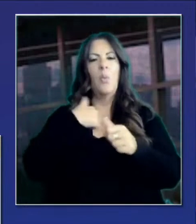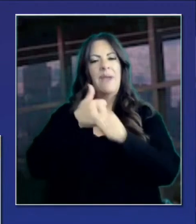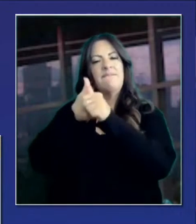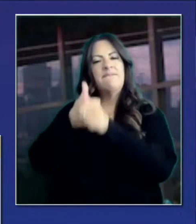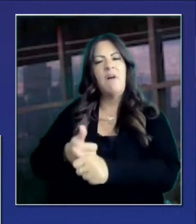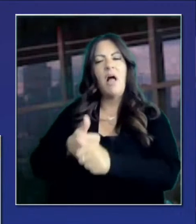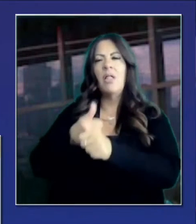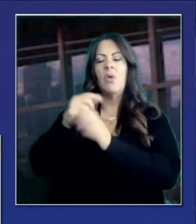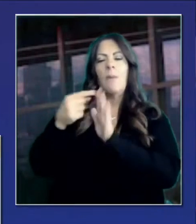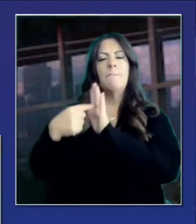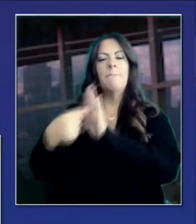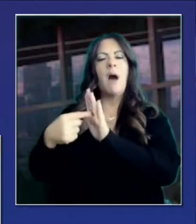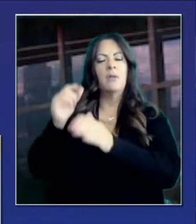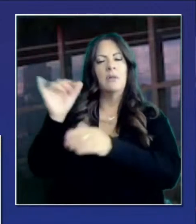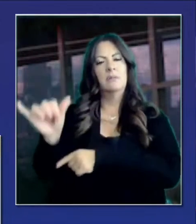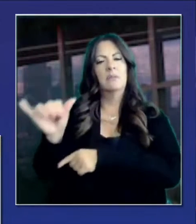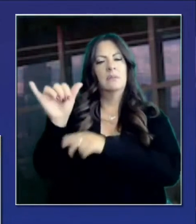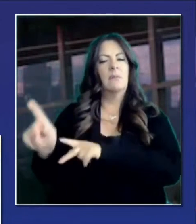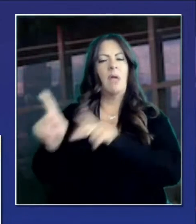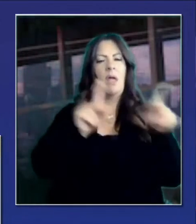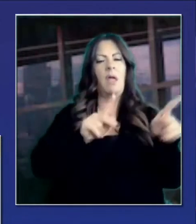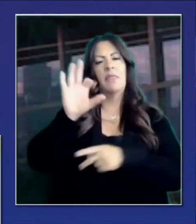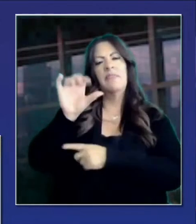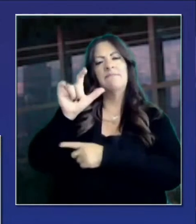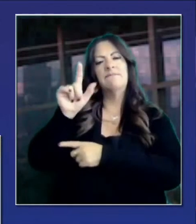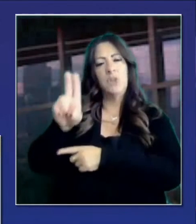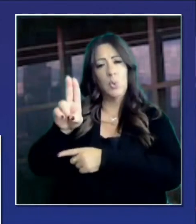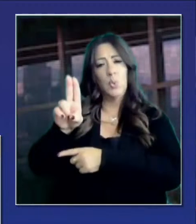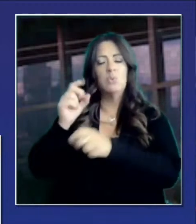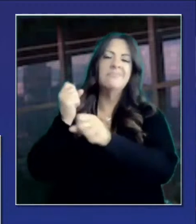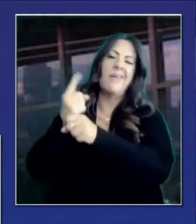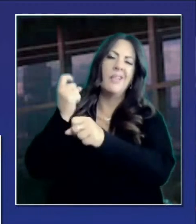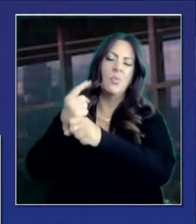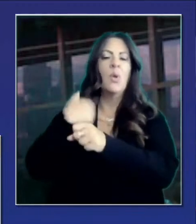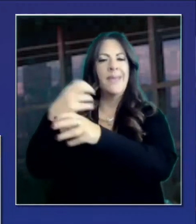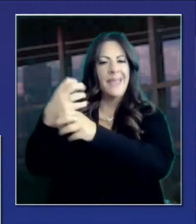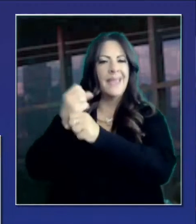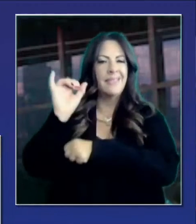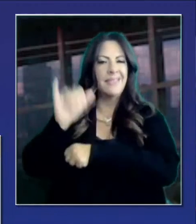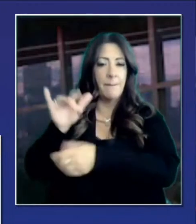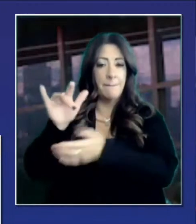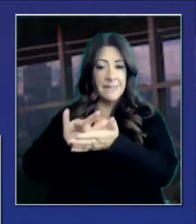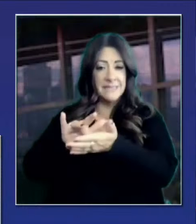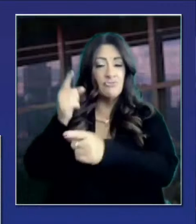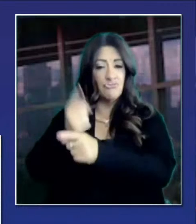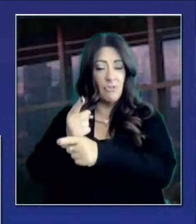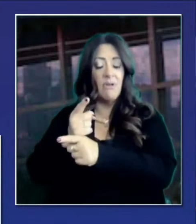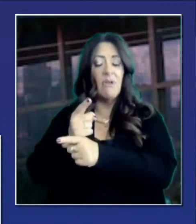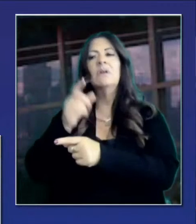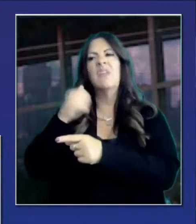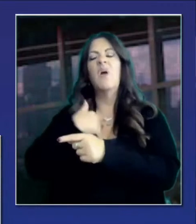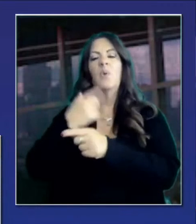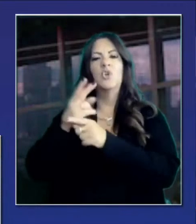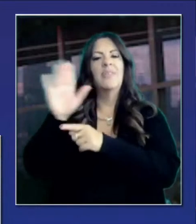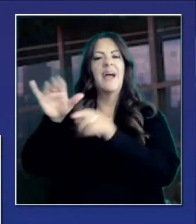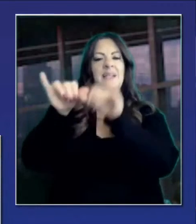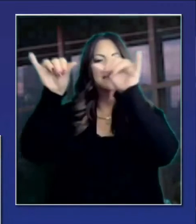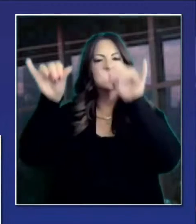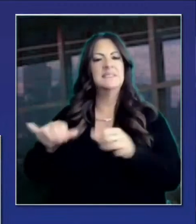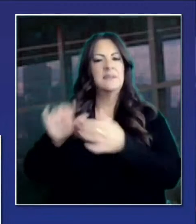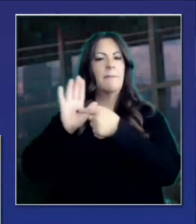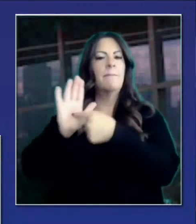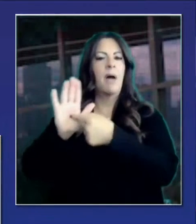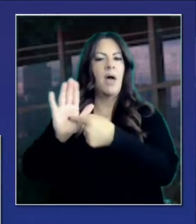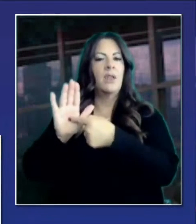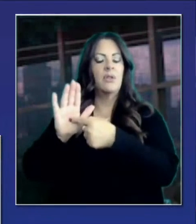bottom-up. We want a little bit more of a command function to control variability, which we think is fundamental in